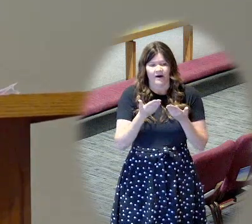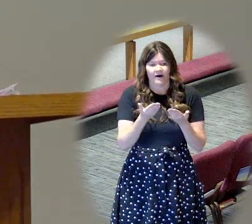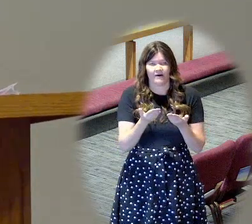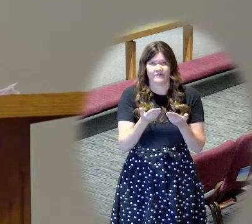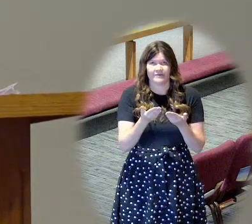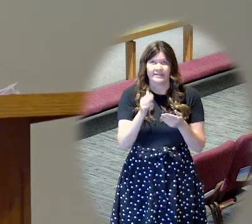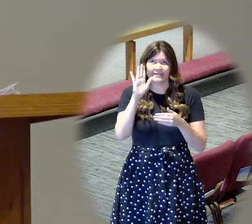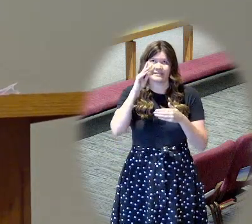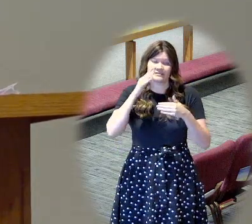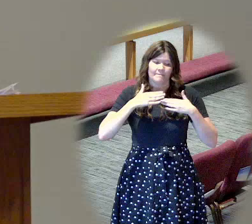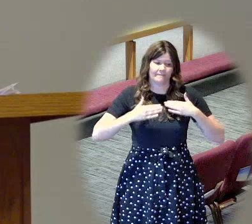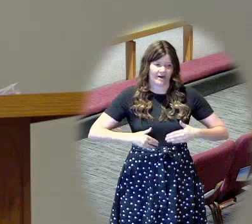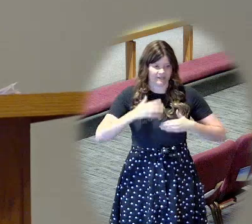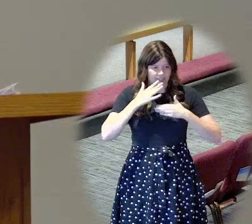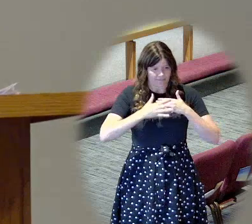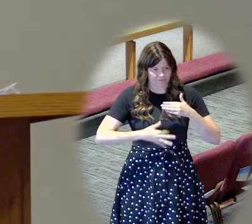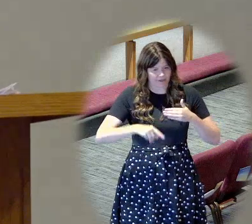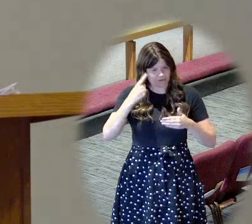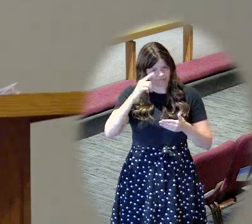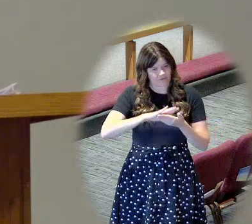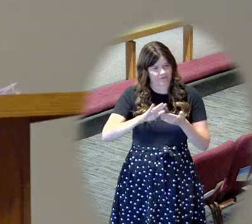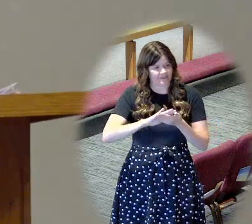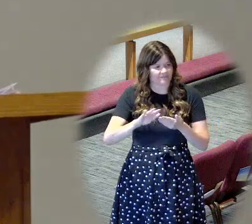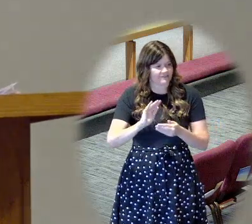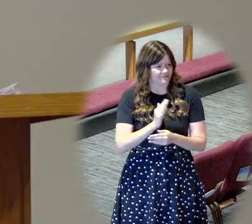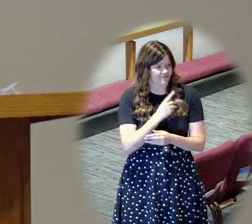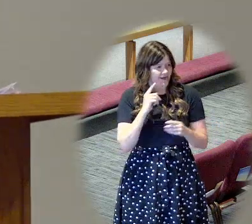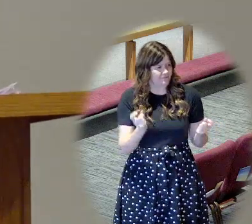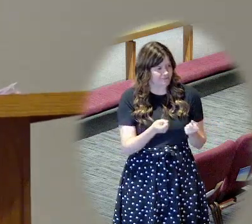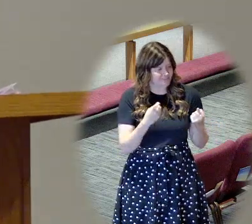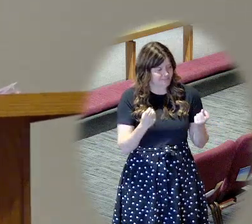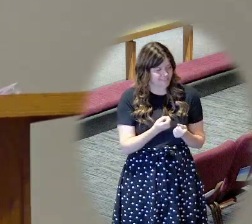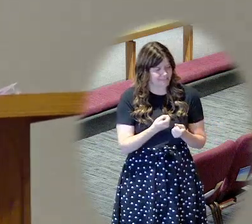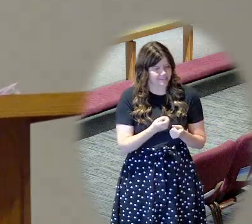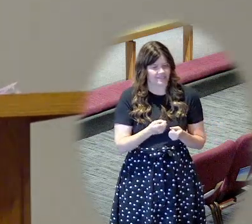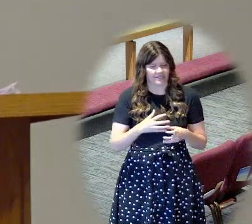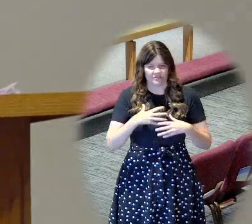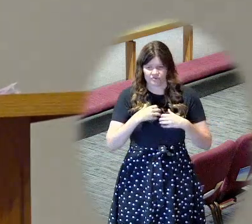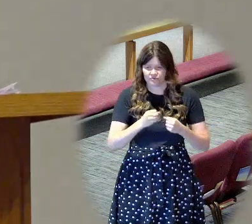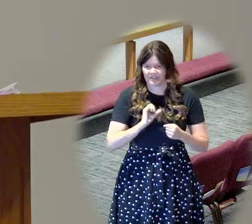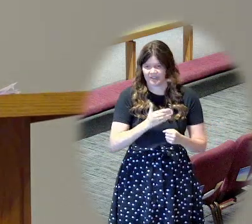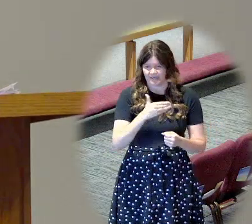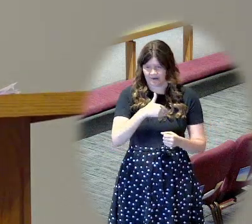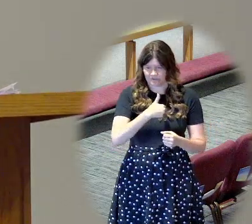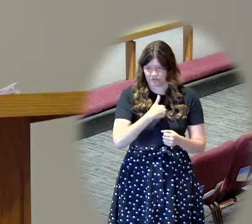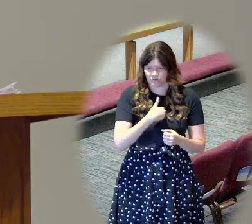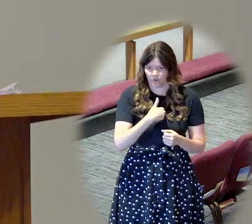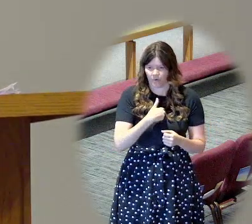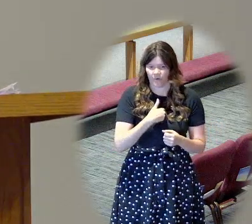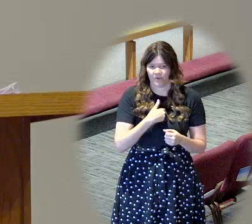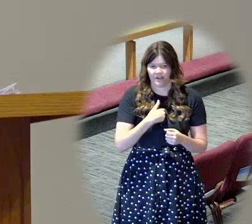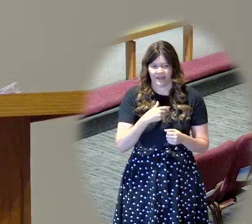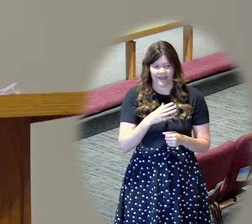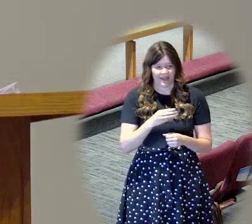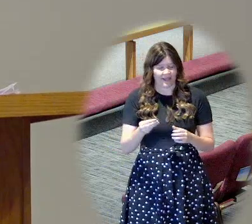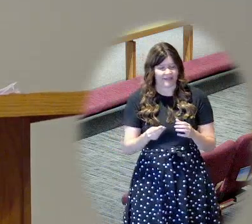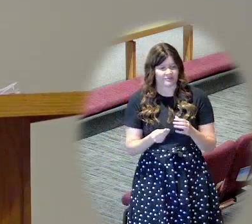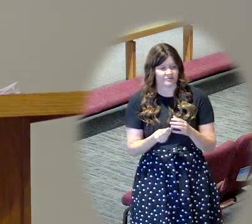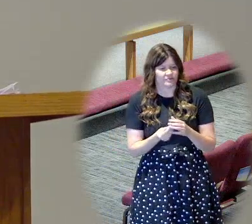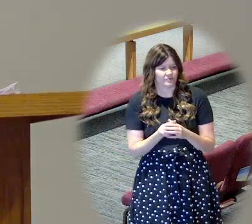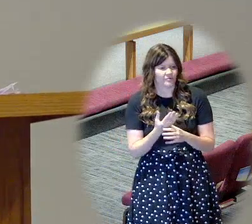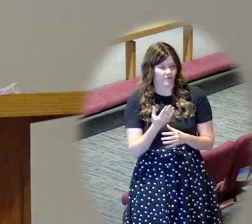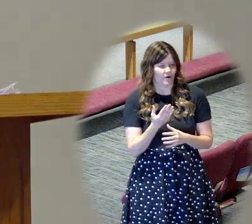his blood for the forgiveness of our sins, for the strengthening of our soul, for the growth that we